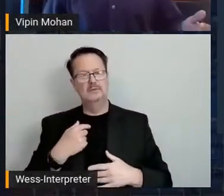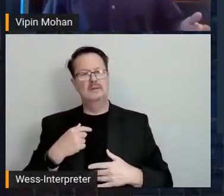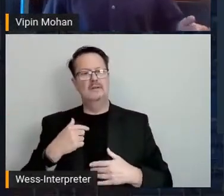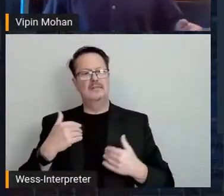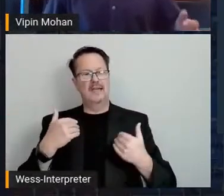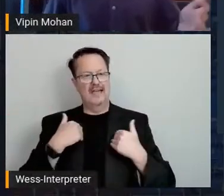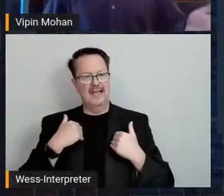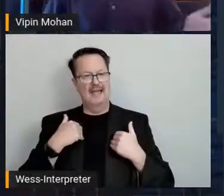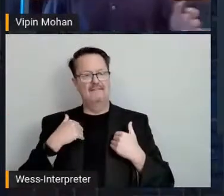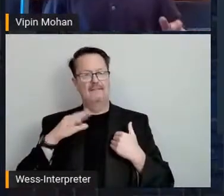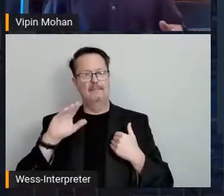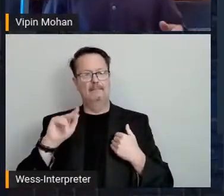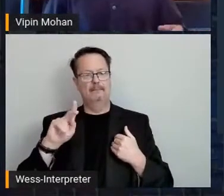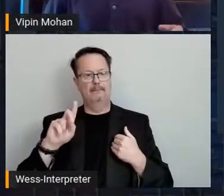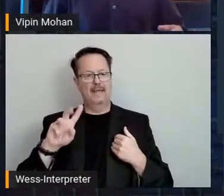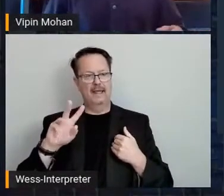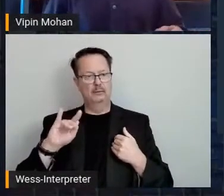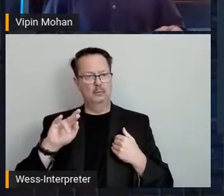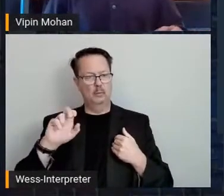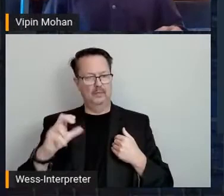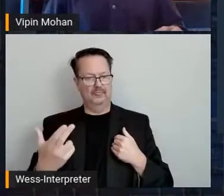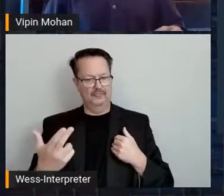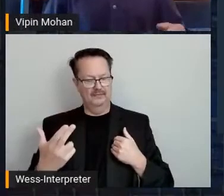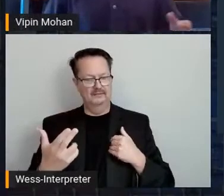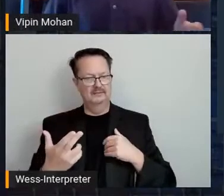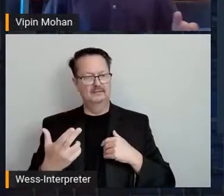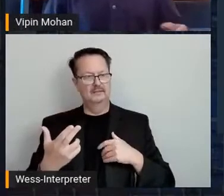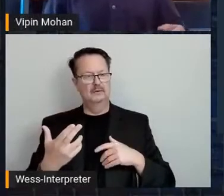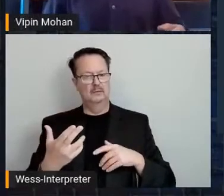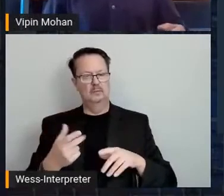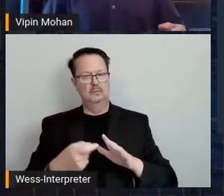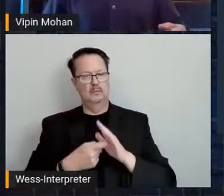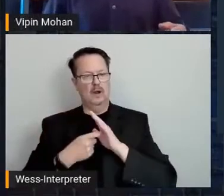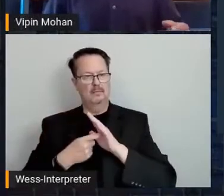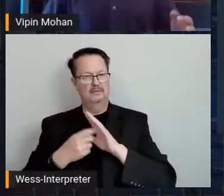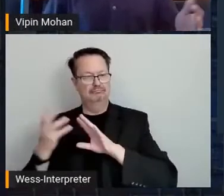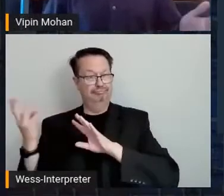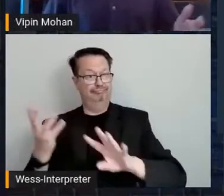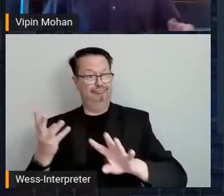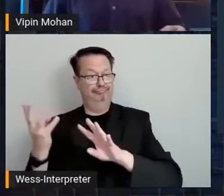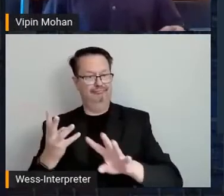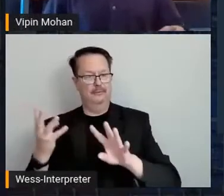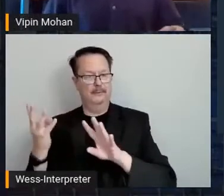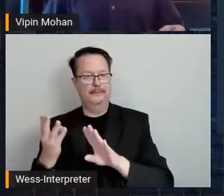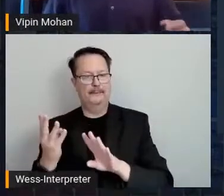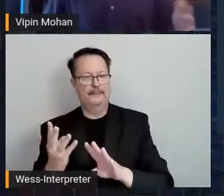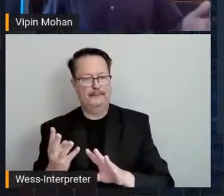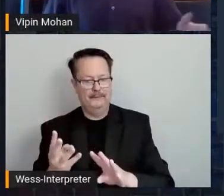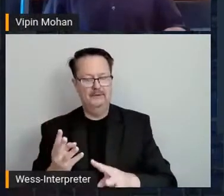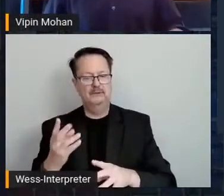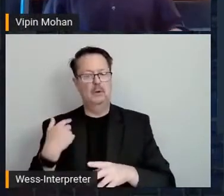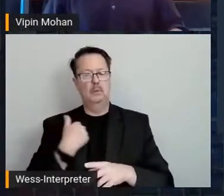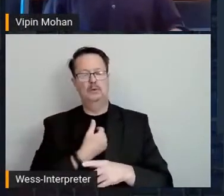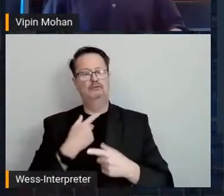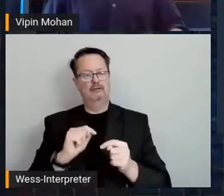metal environments. So our team is working on bringing support for EKS Anywhere for bare metal environments,